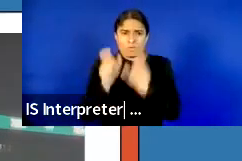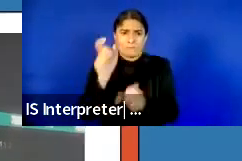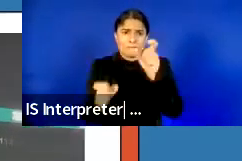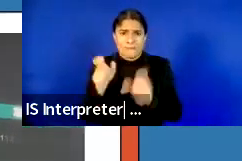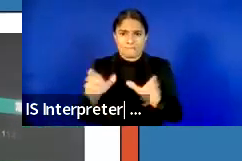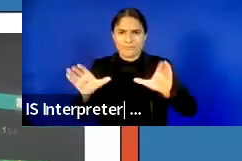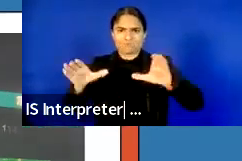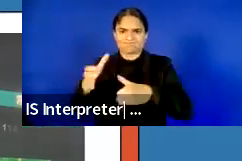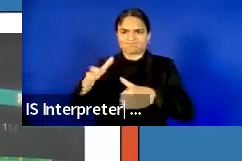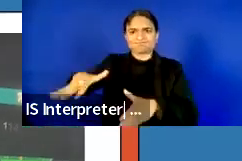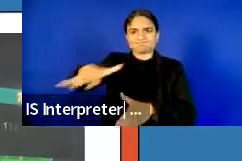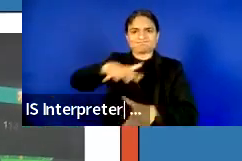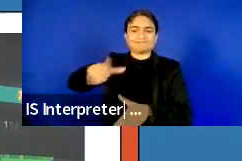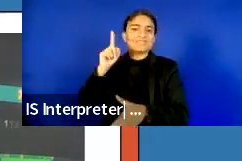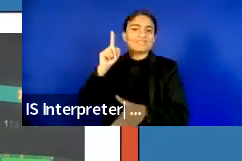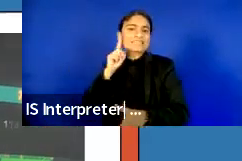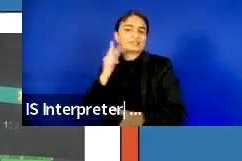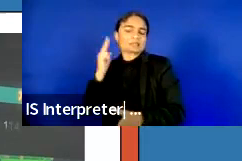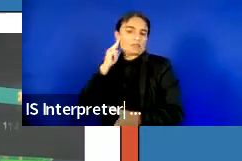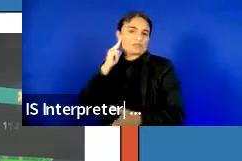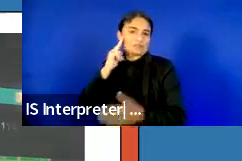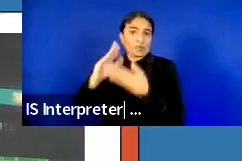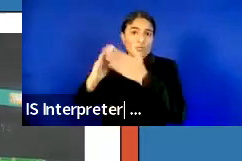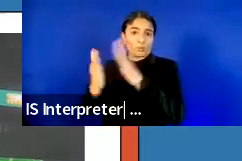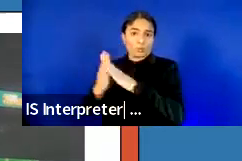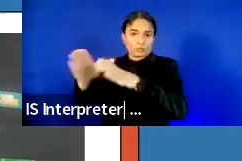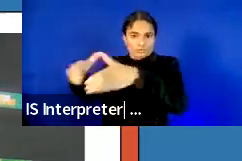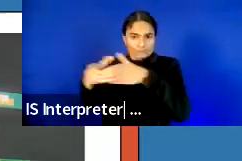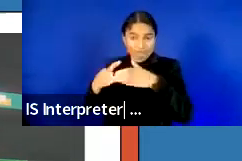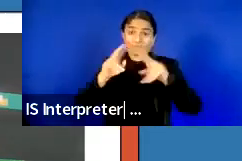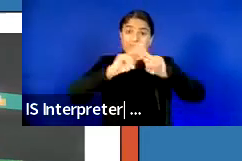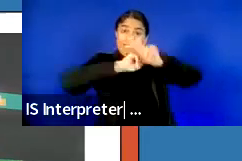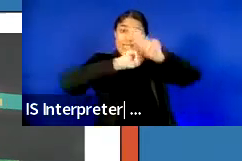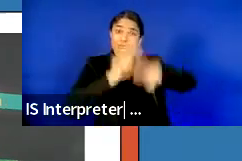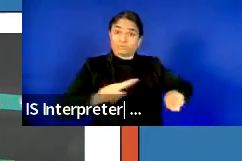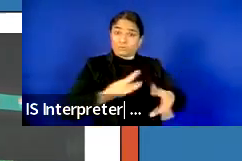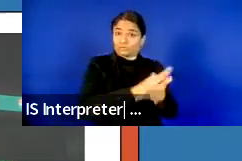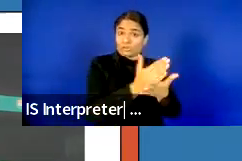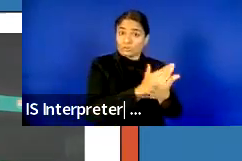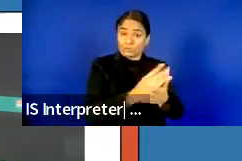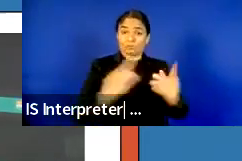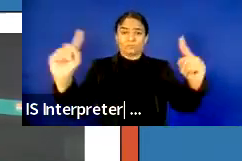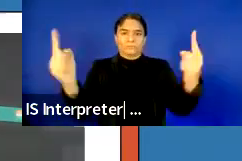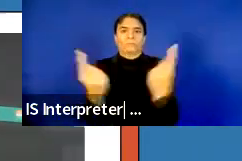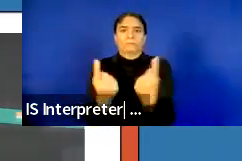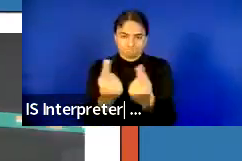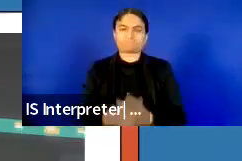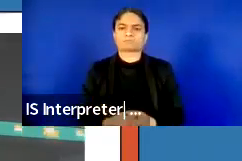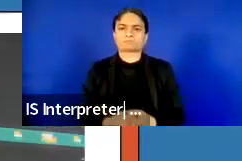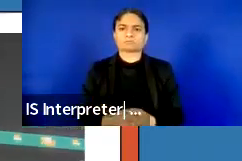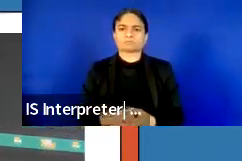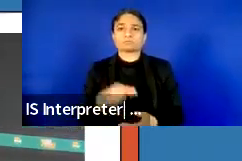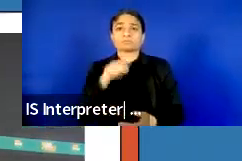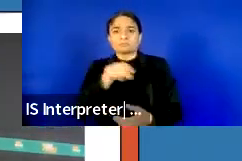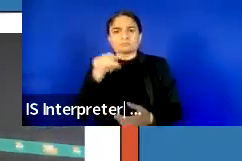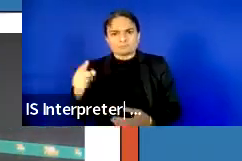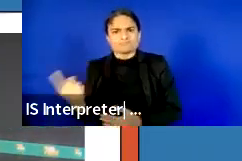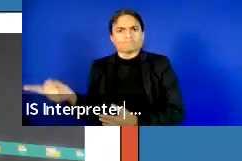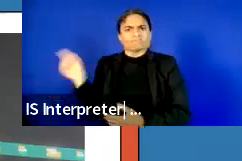international sign interpreters, so they can be present in almost all of the